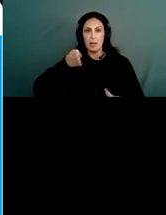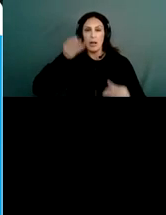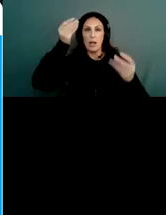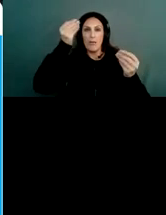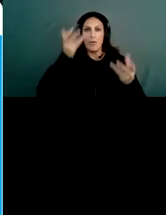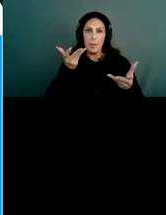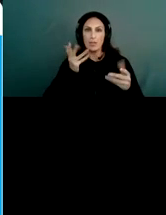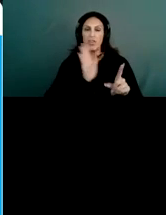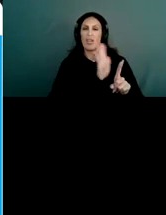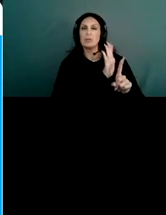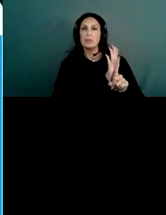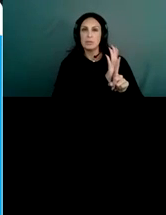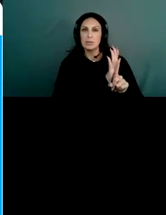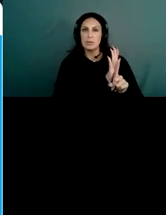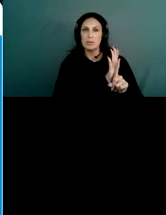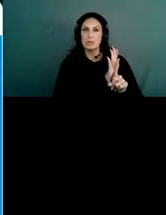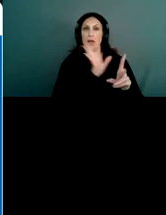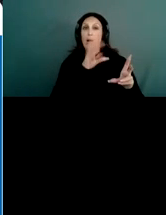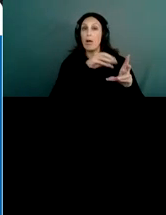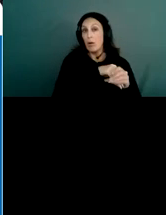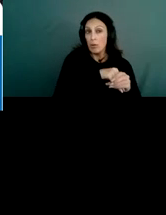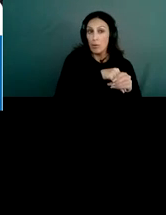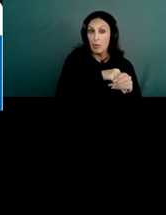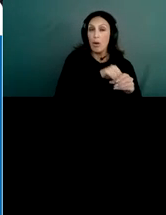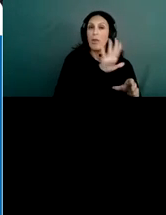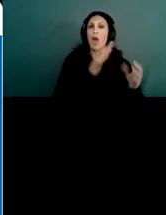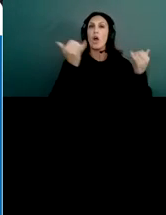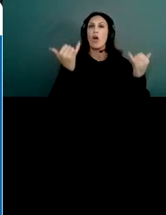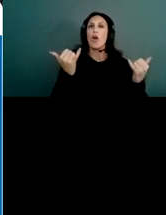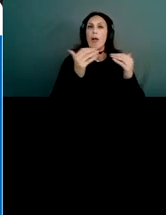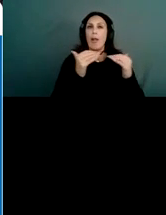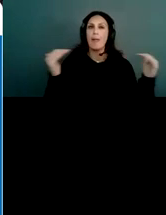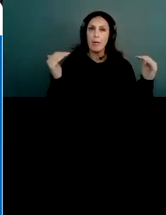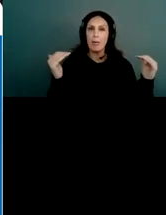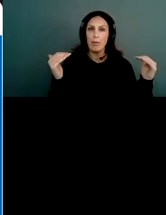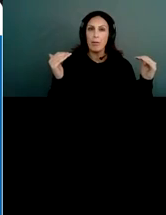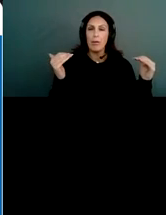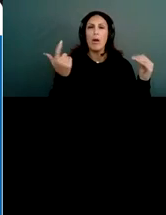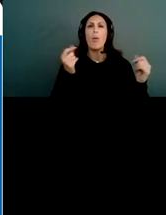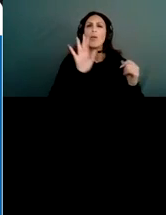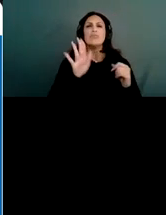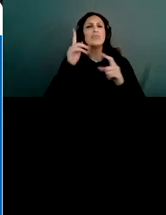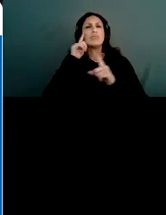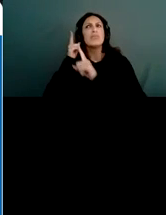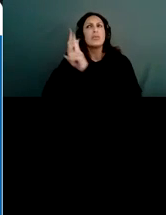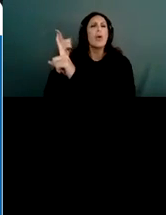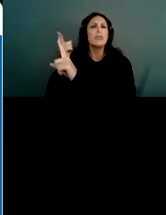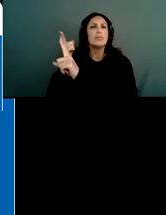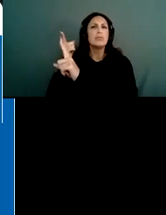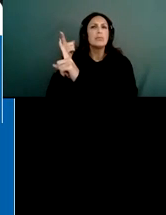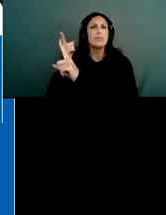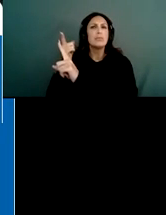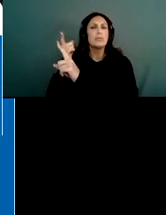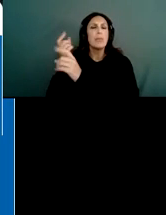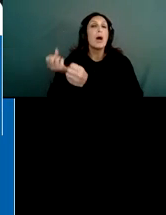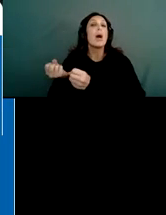work. These include the current level, the student's usage goal, the number of minutes the student